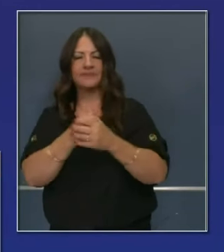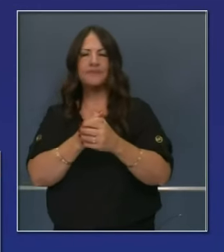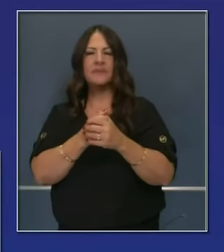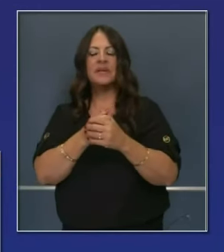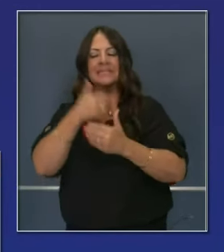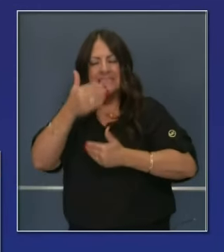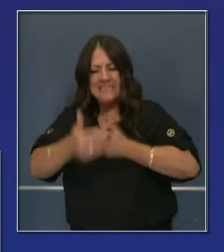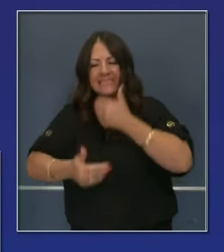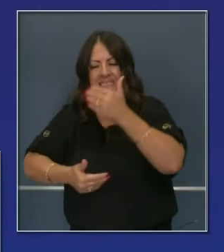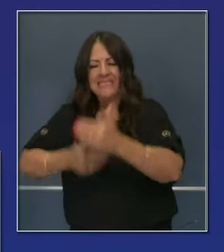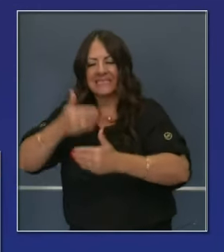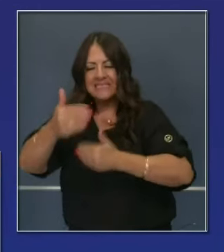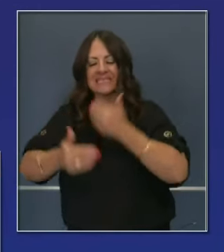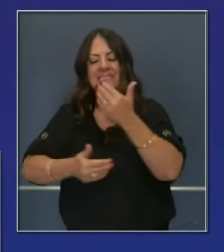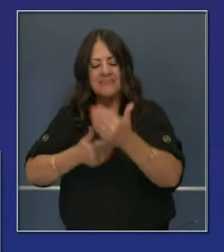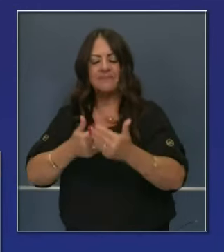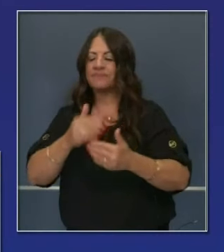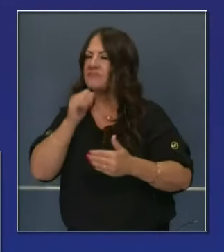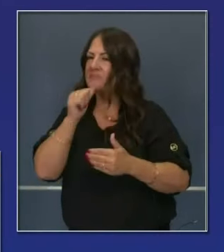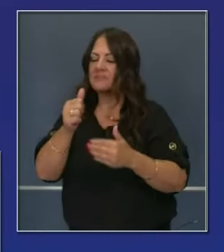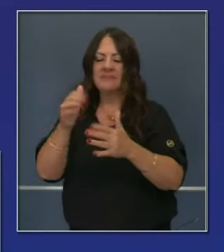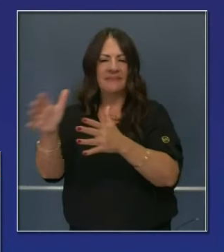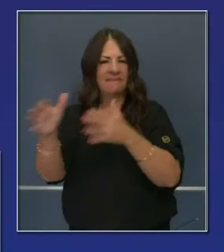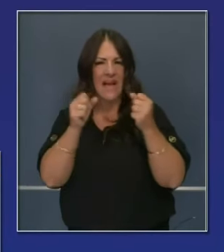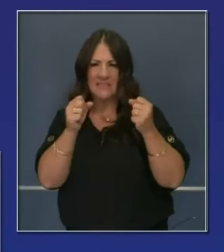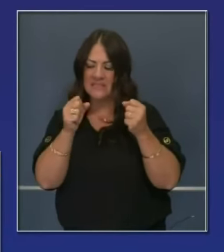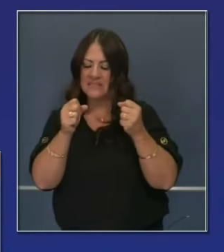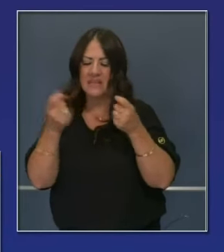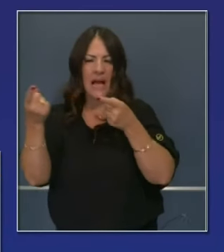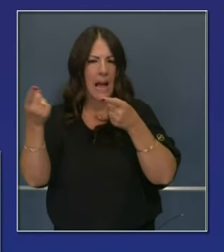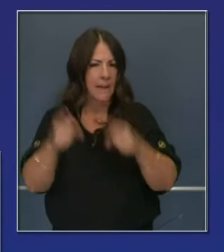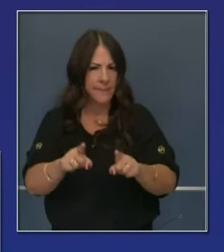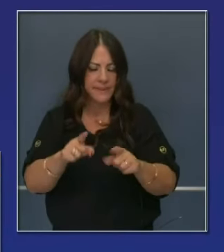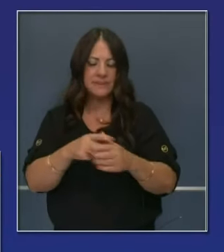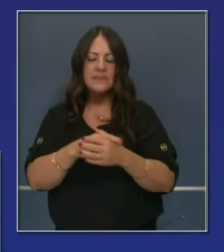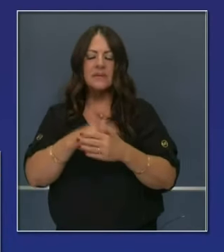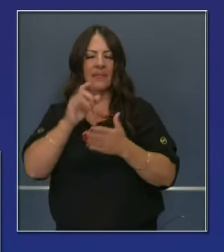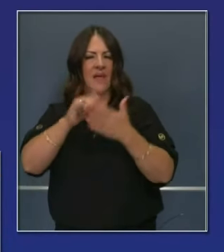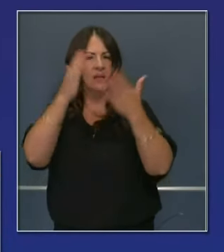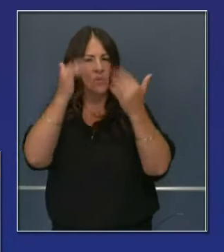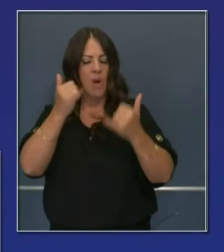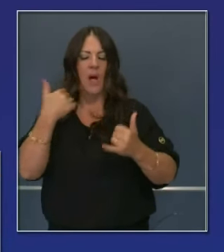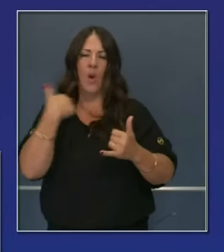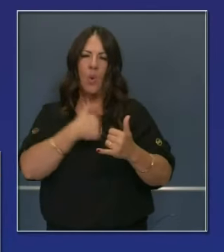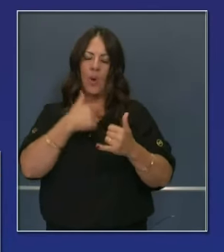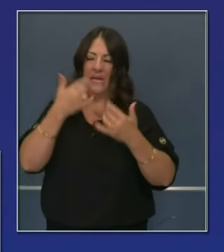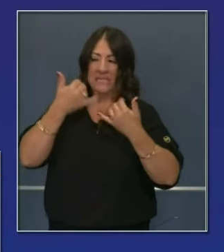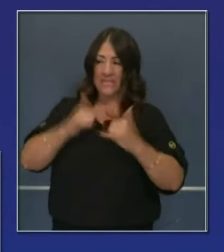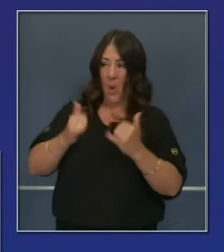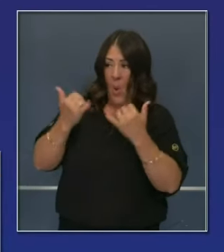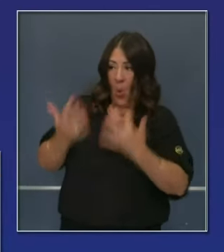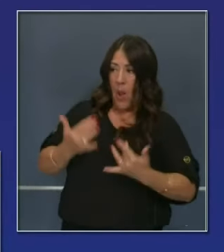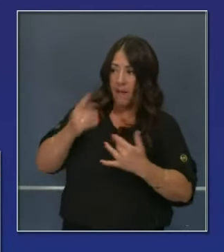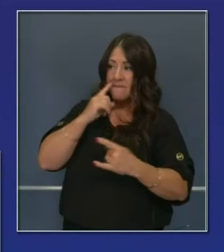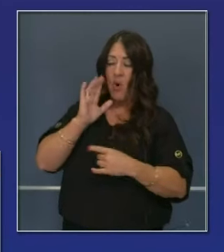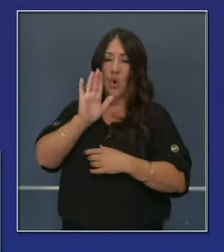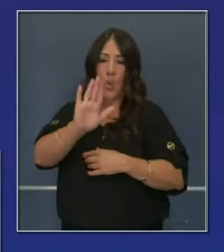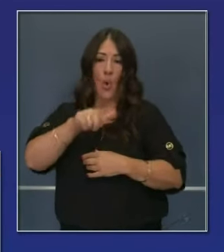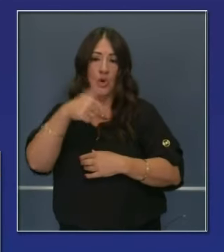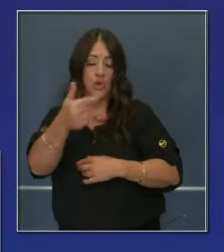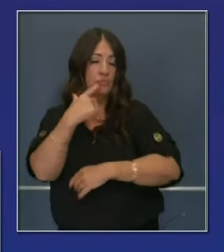overnight. And that's why it's absolutely essential that we maintain our vigilance and be reminded that